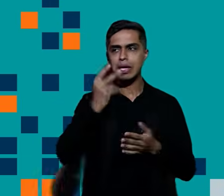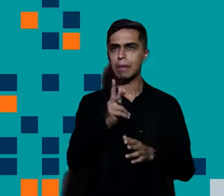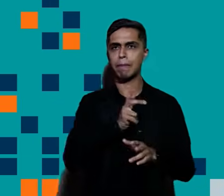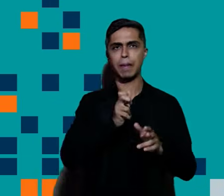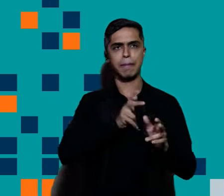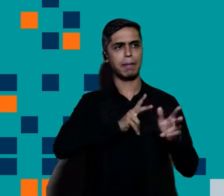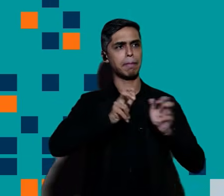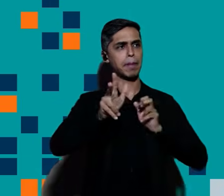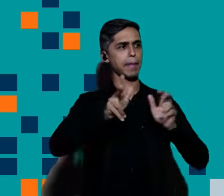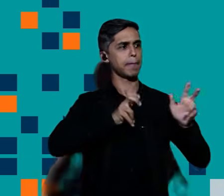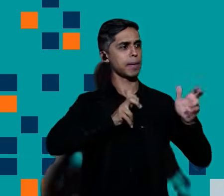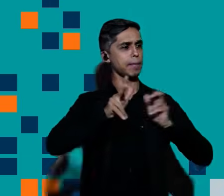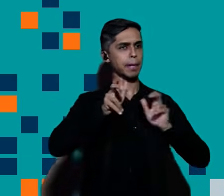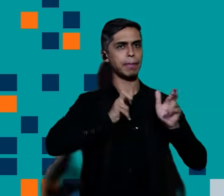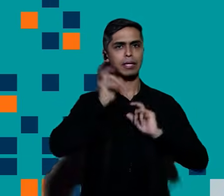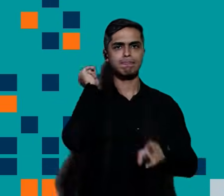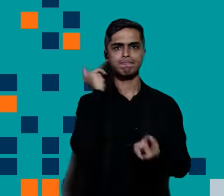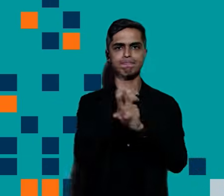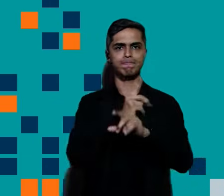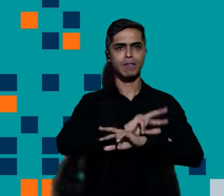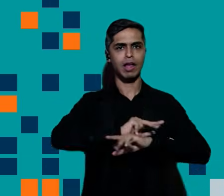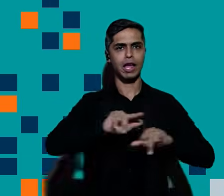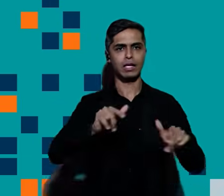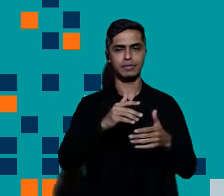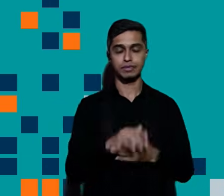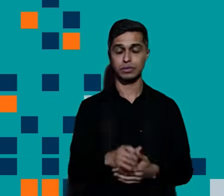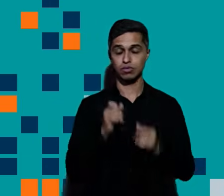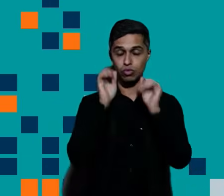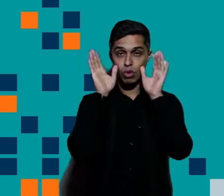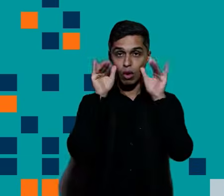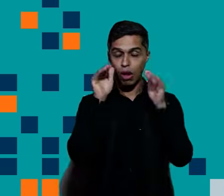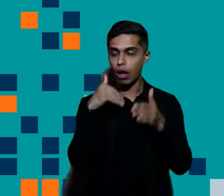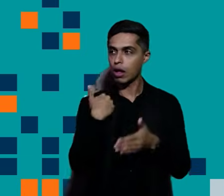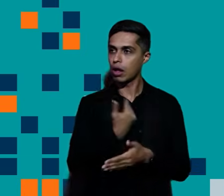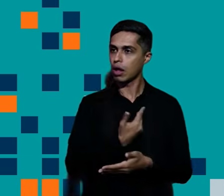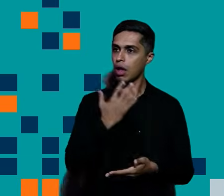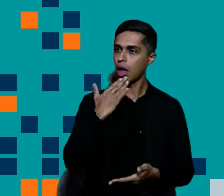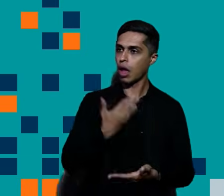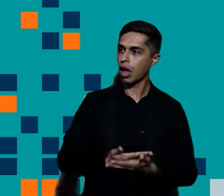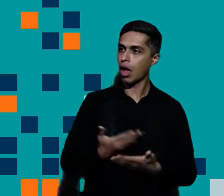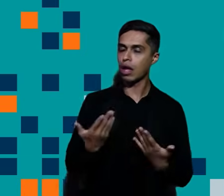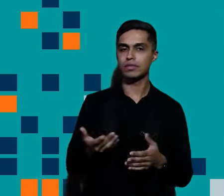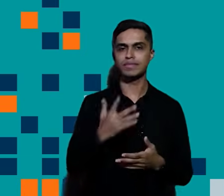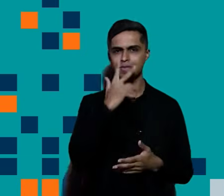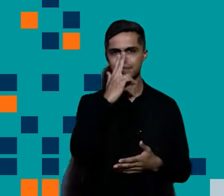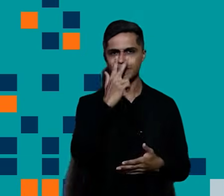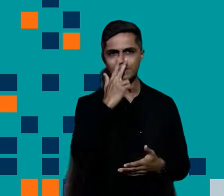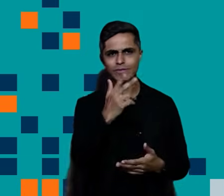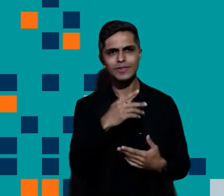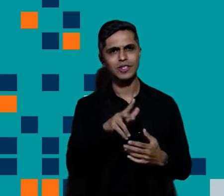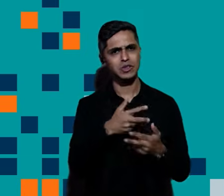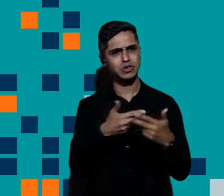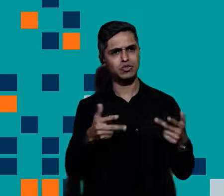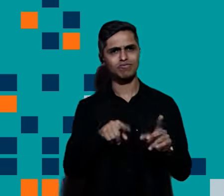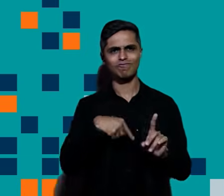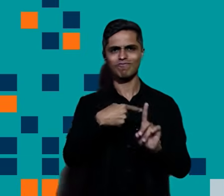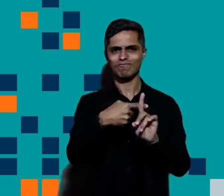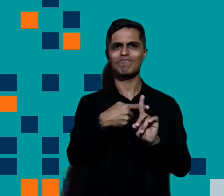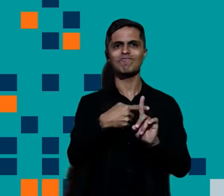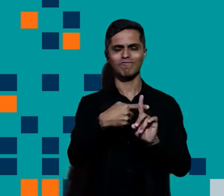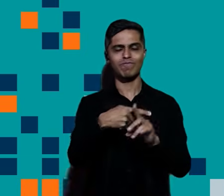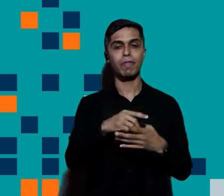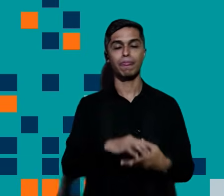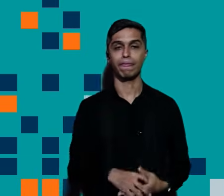and enhancing curiosity, and this idea of positive ambiguity. This again is just a very little